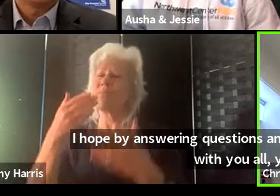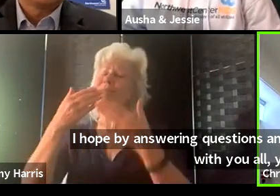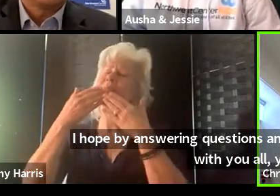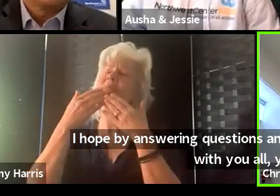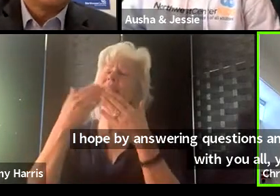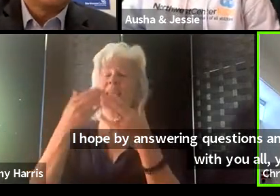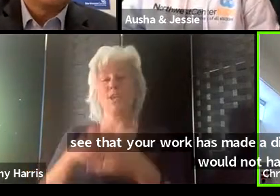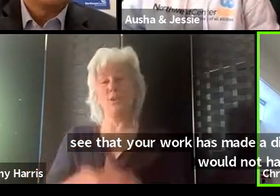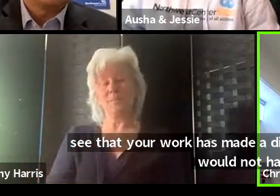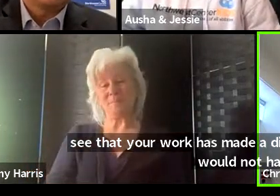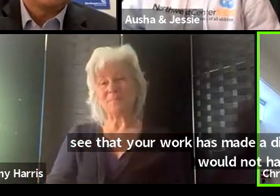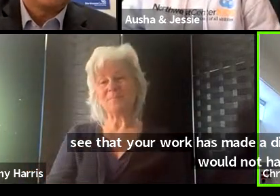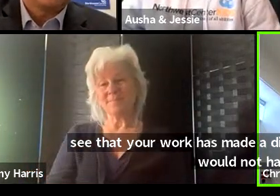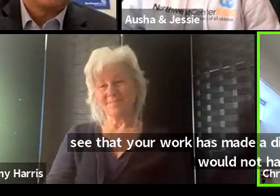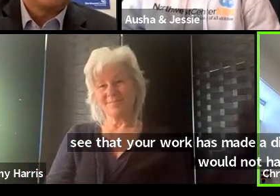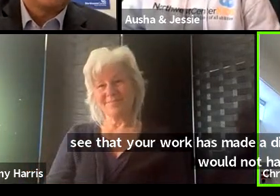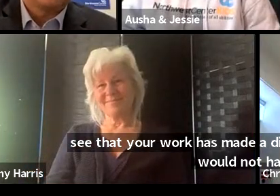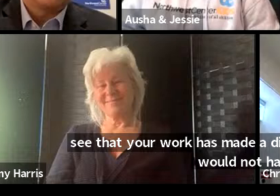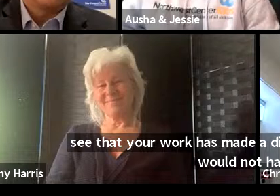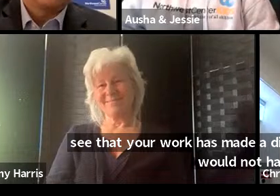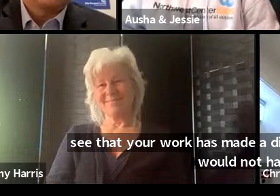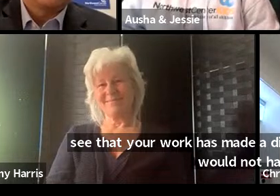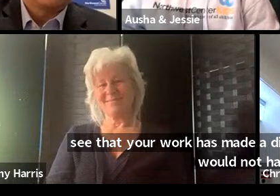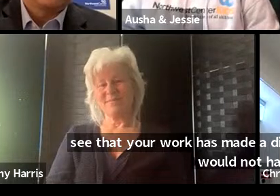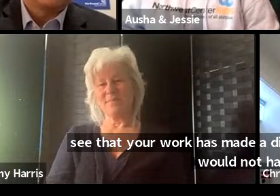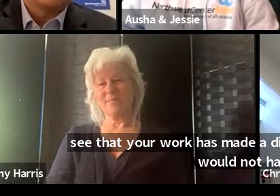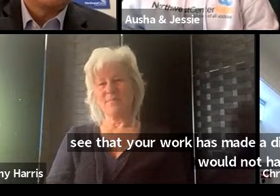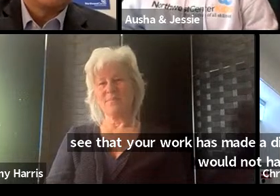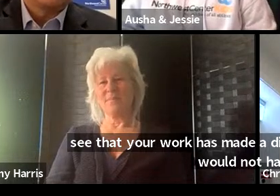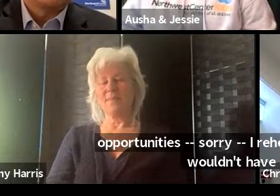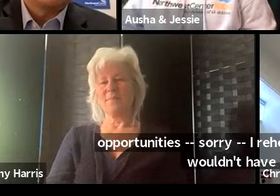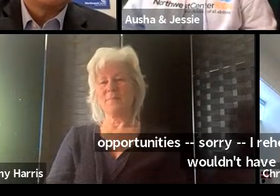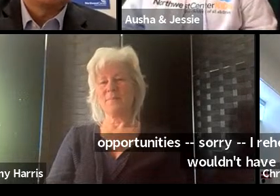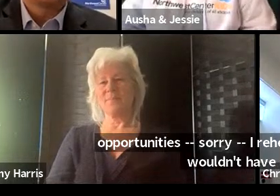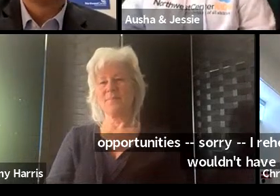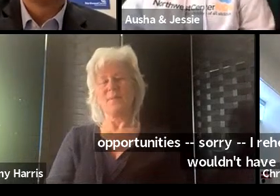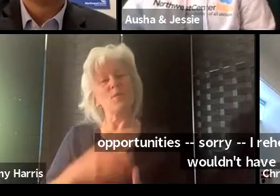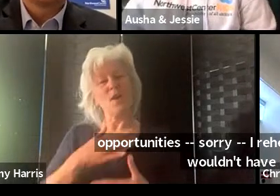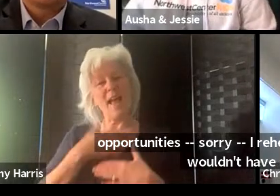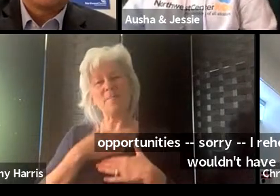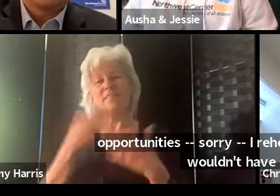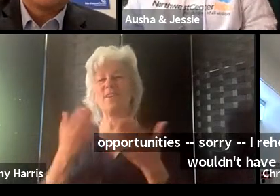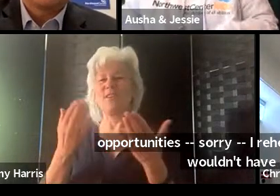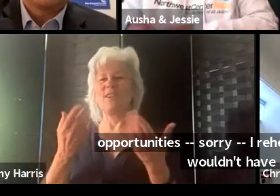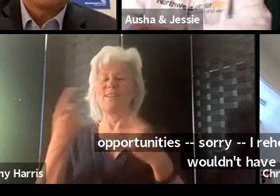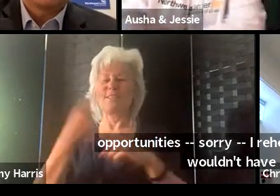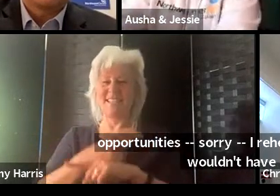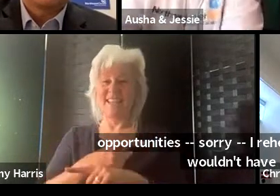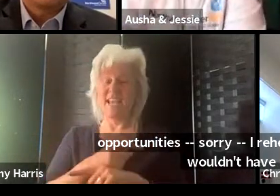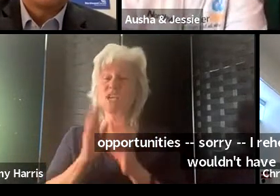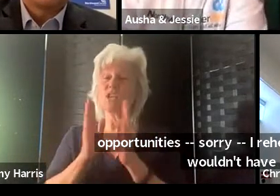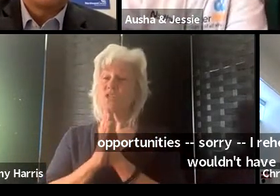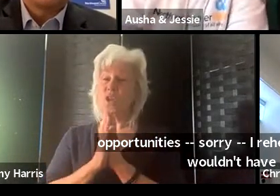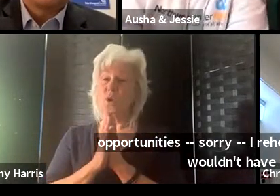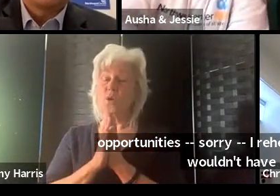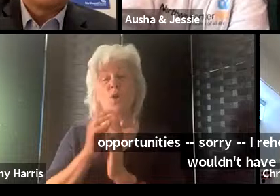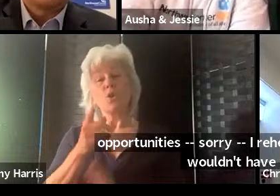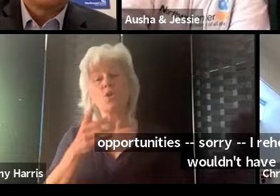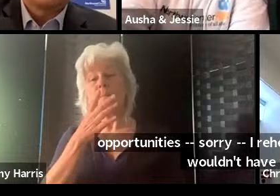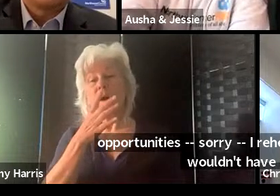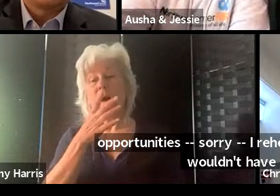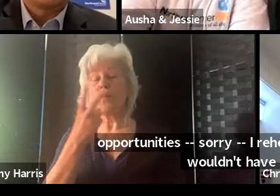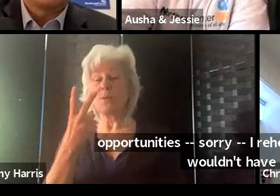you. Thank you so much, Christine. We're so happy to be here today. So as a mom to two